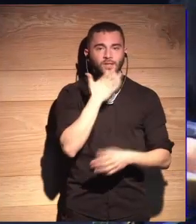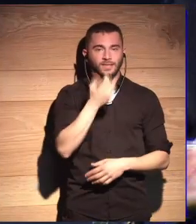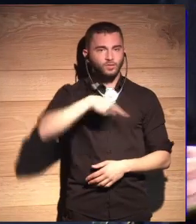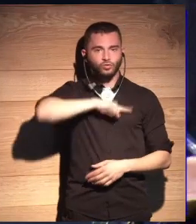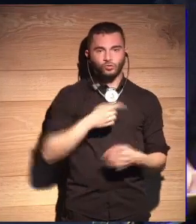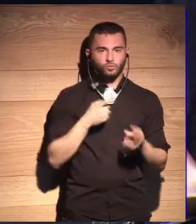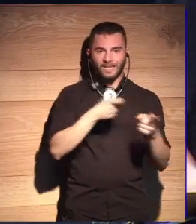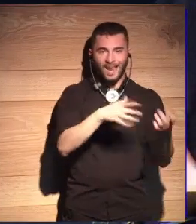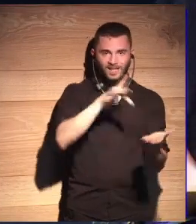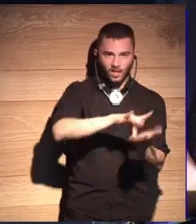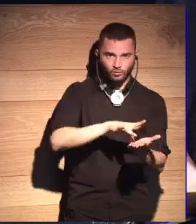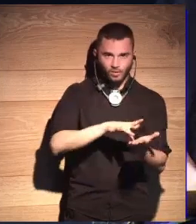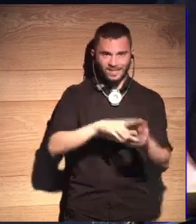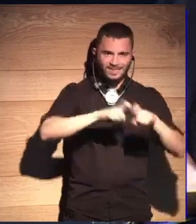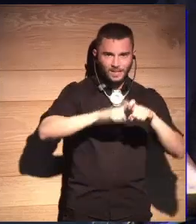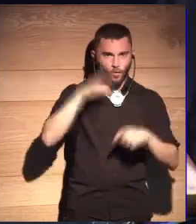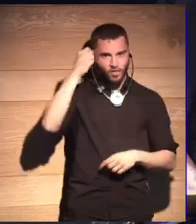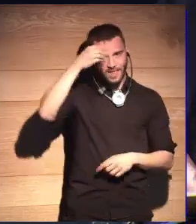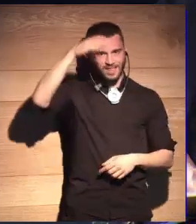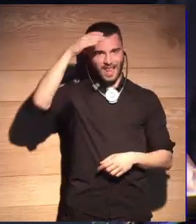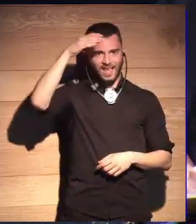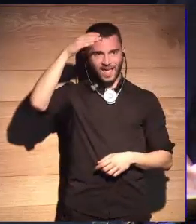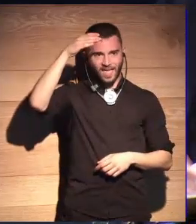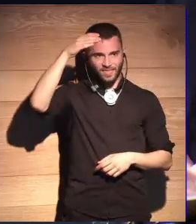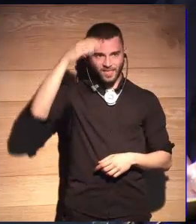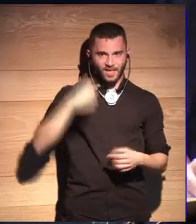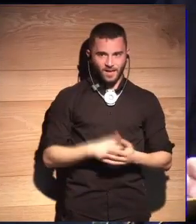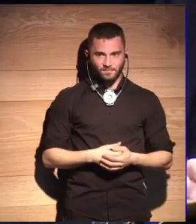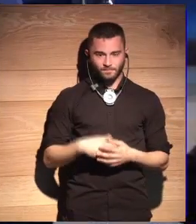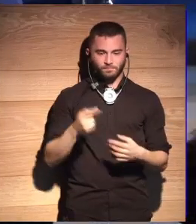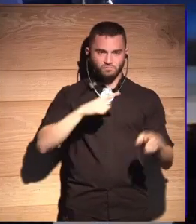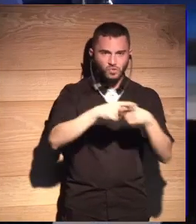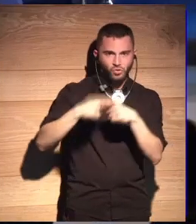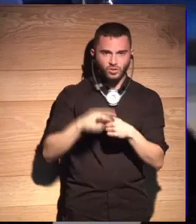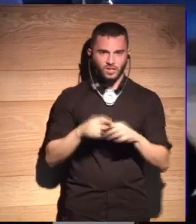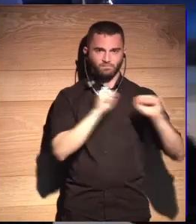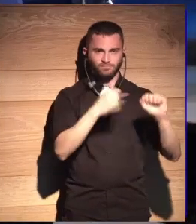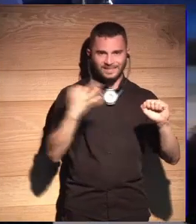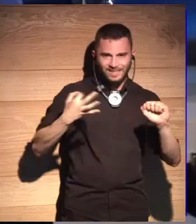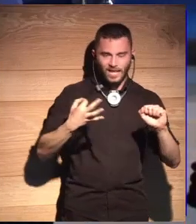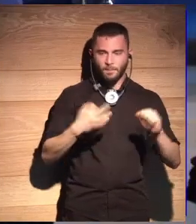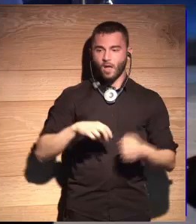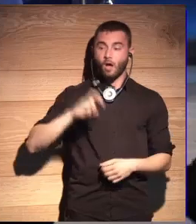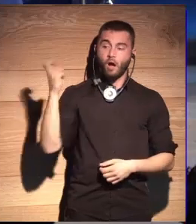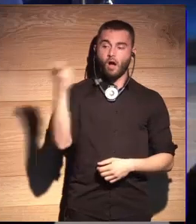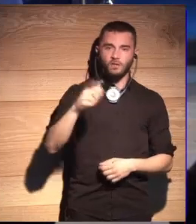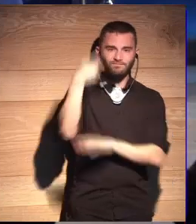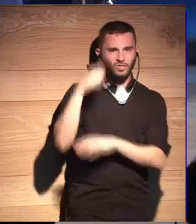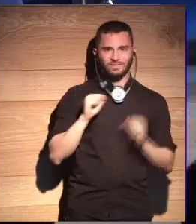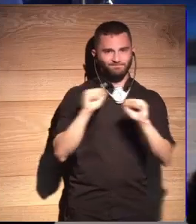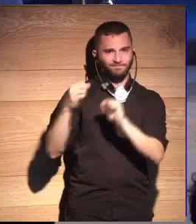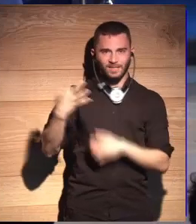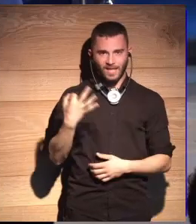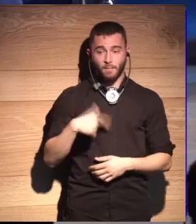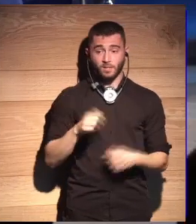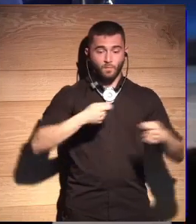something which I have to keep, I have to restrain, I have to keep it to myself, I have to avoid others getting it. This is the business model of what is